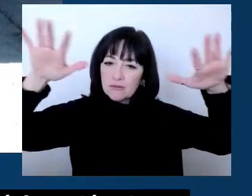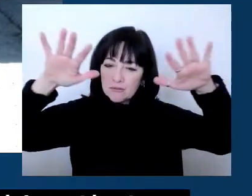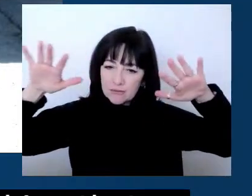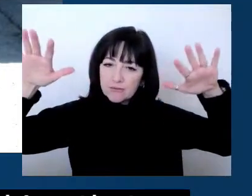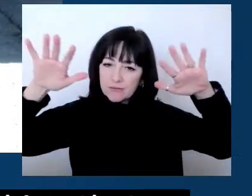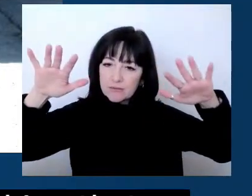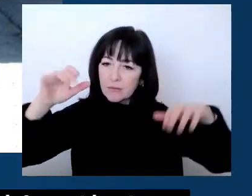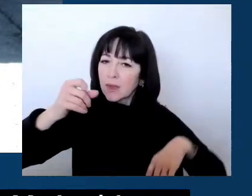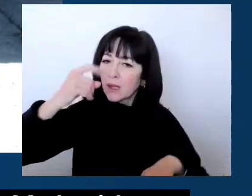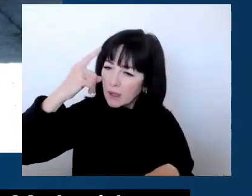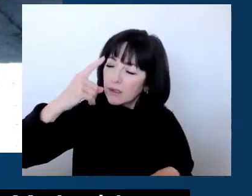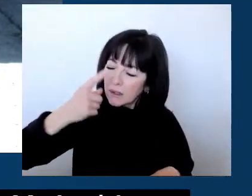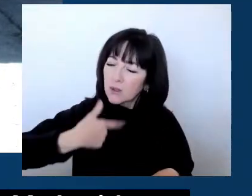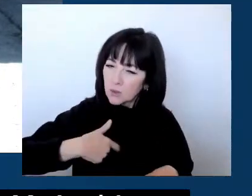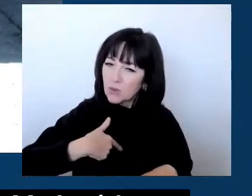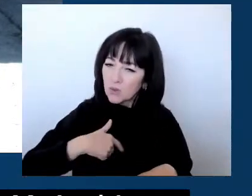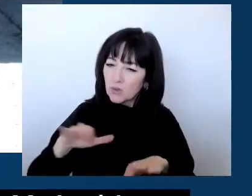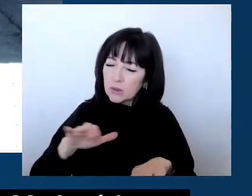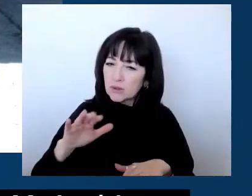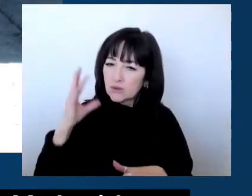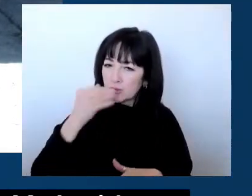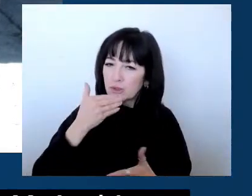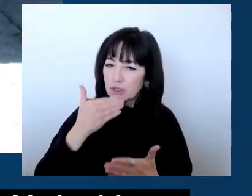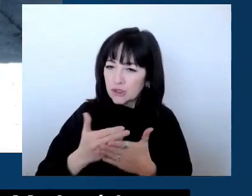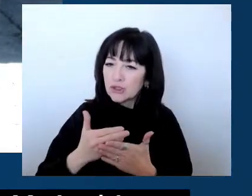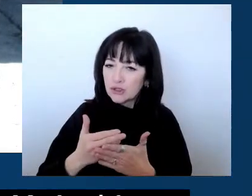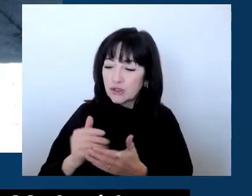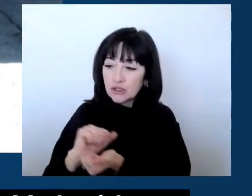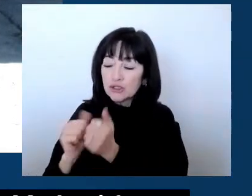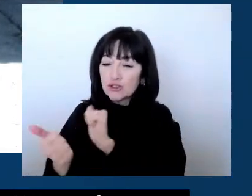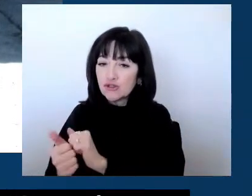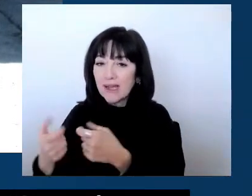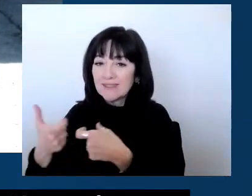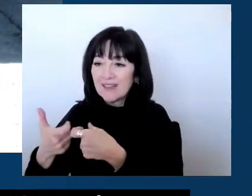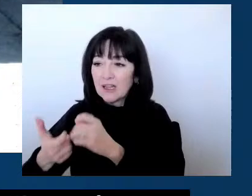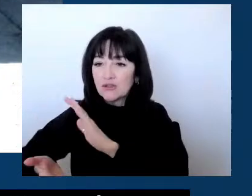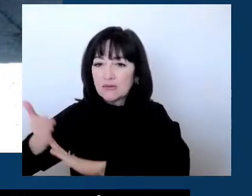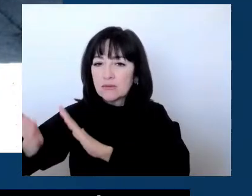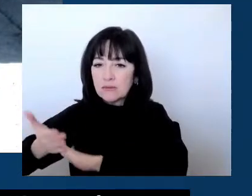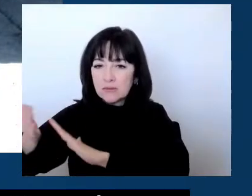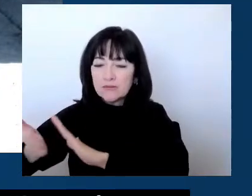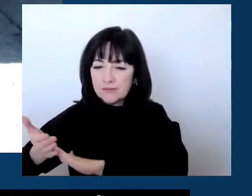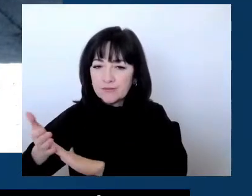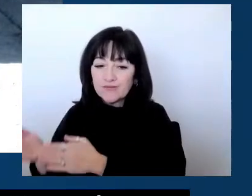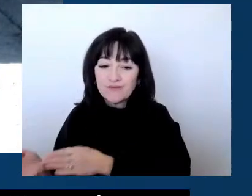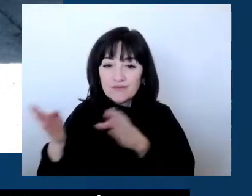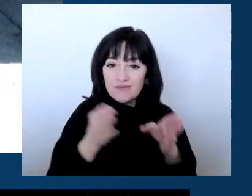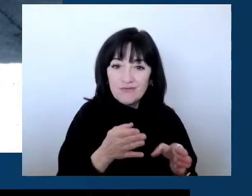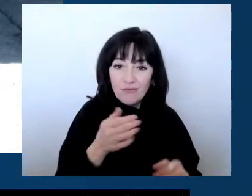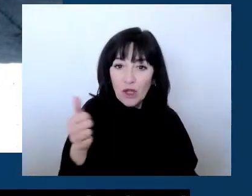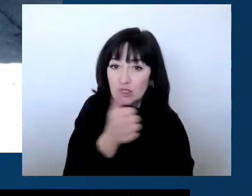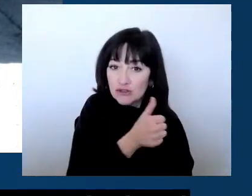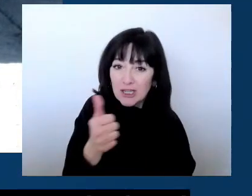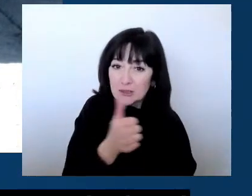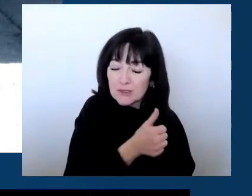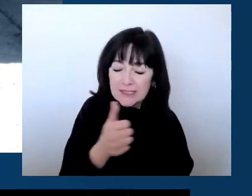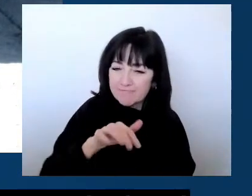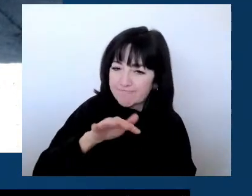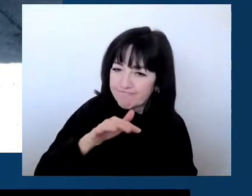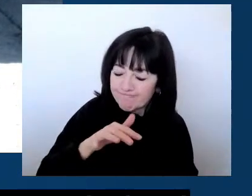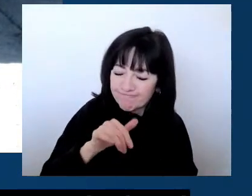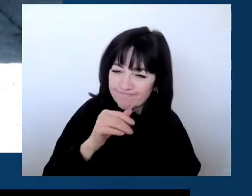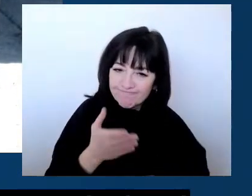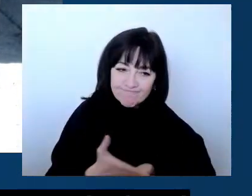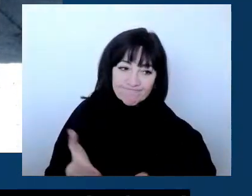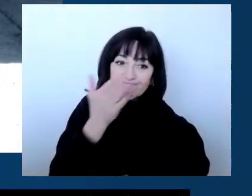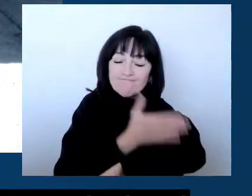electricity generation side. The other side is transportation. Not so much. But this is an opportunity, Secretary